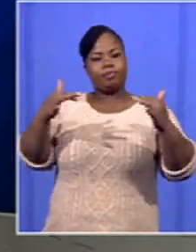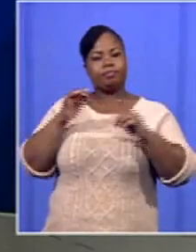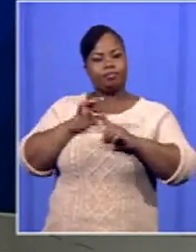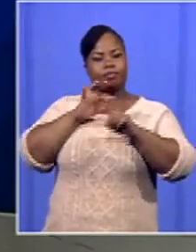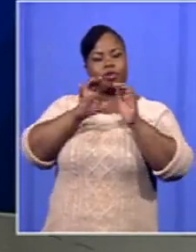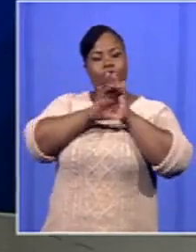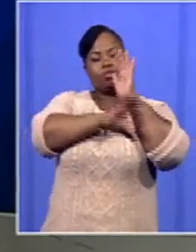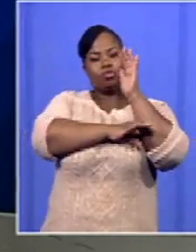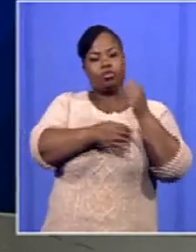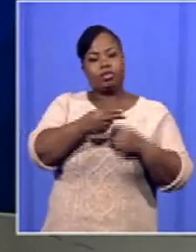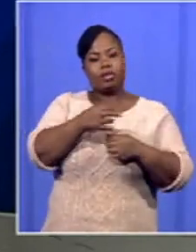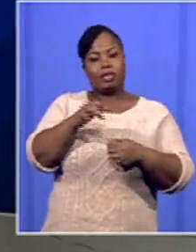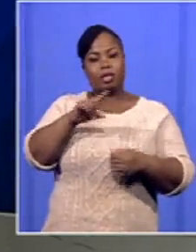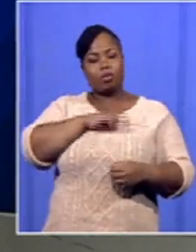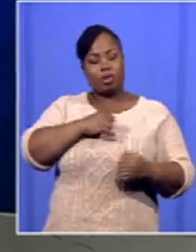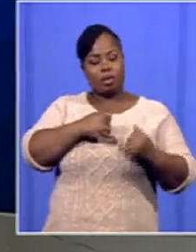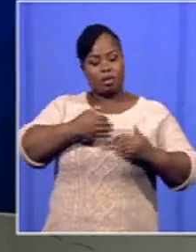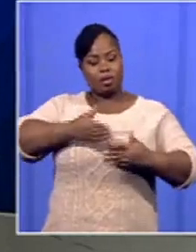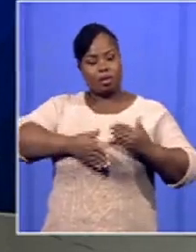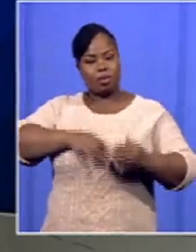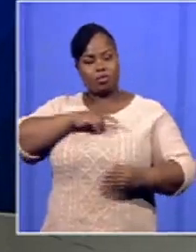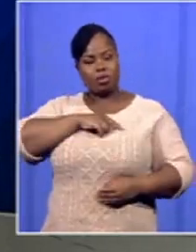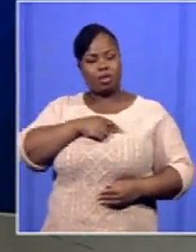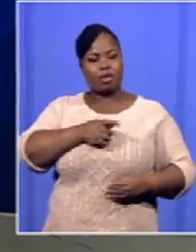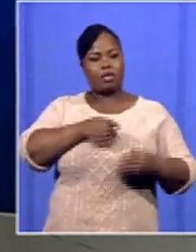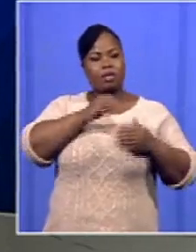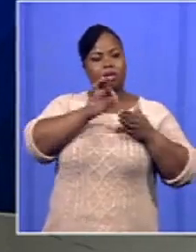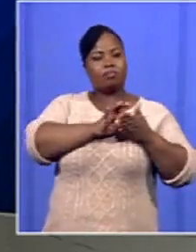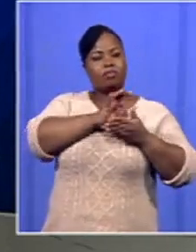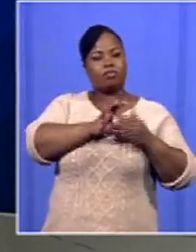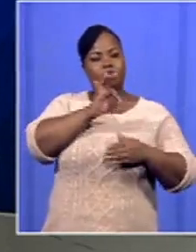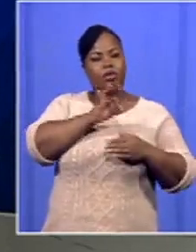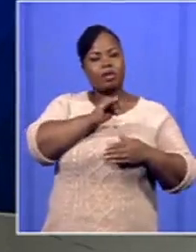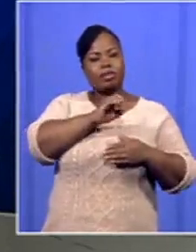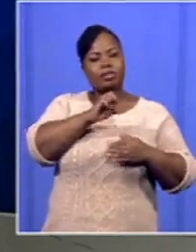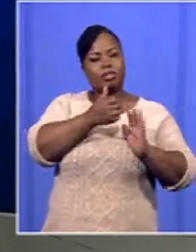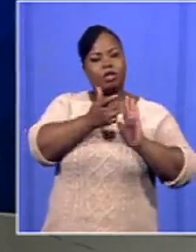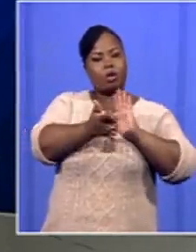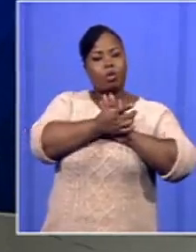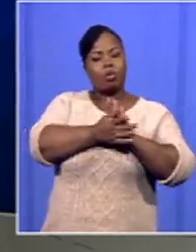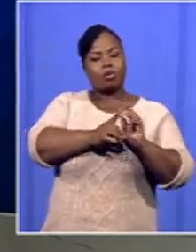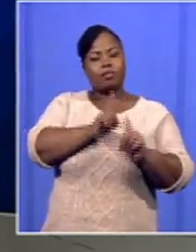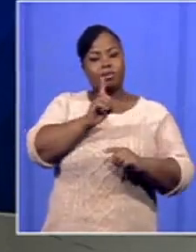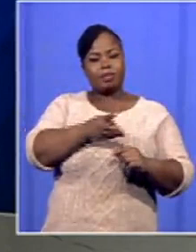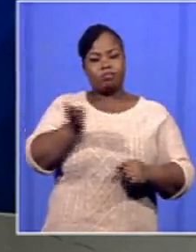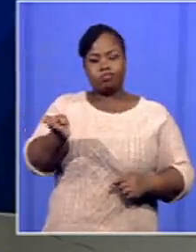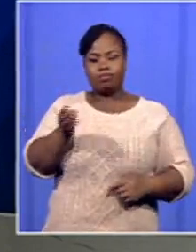Hill to mark the deadline by which the electoral law should have been passed. Let's go there live now. He's on the